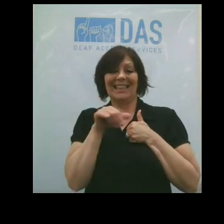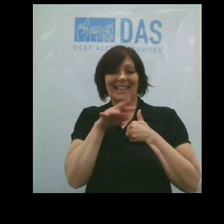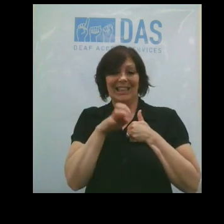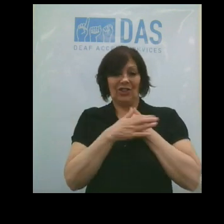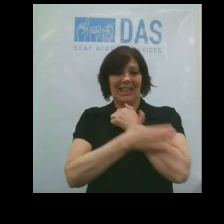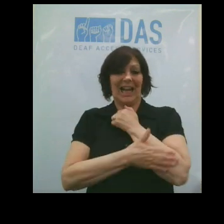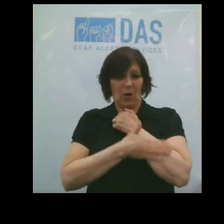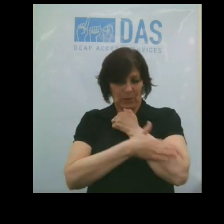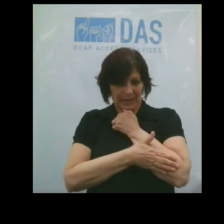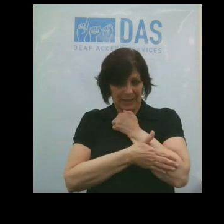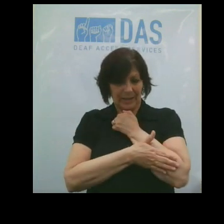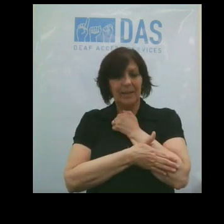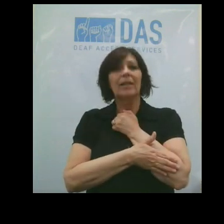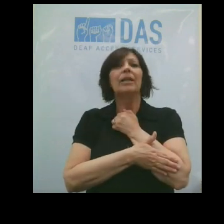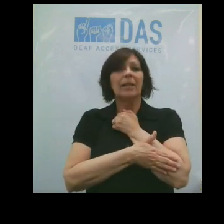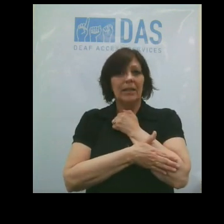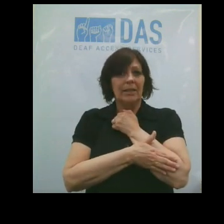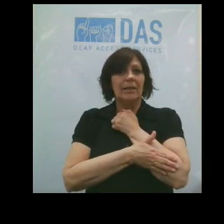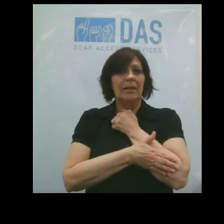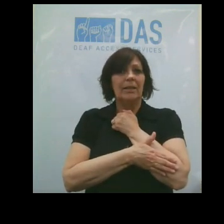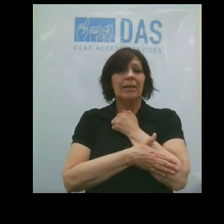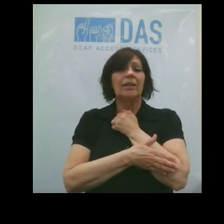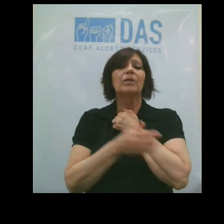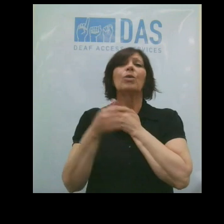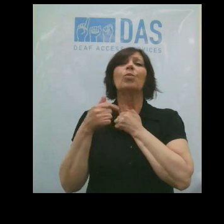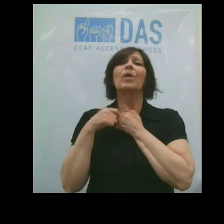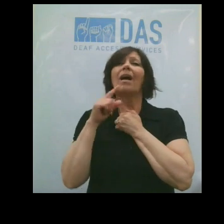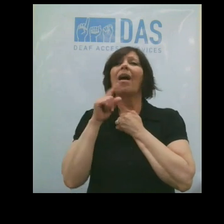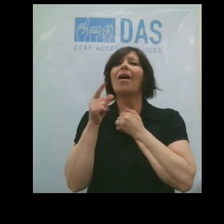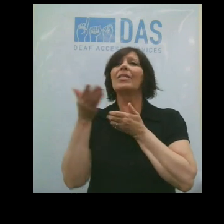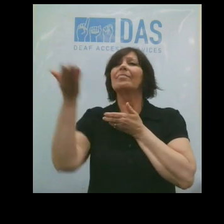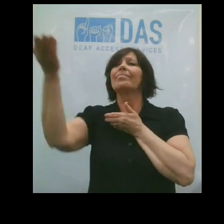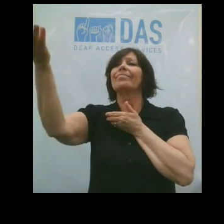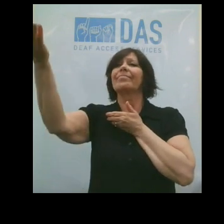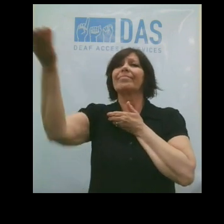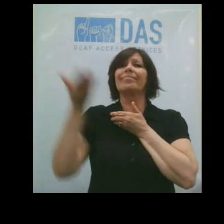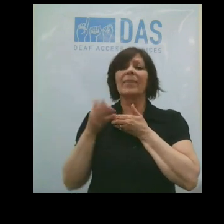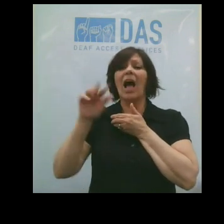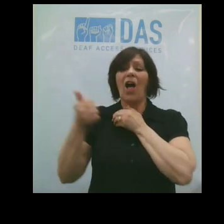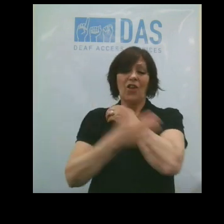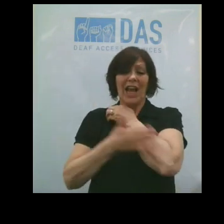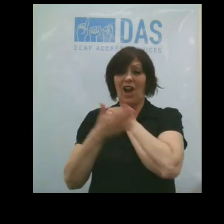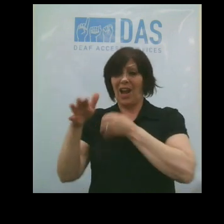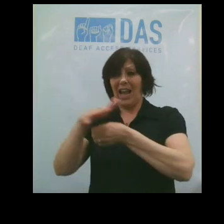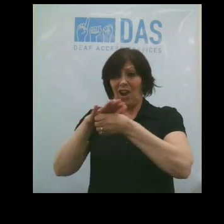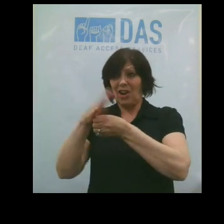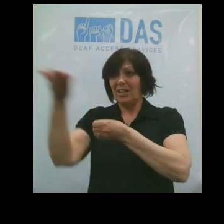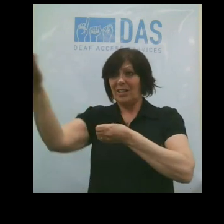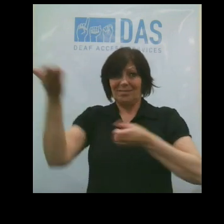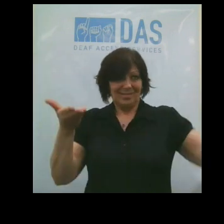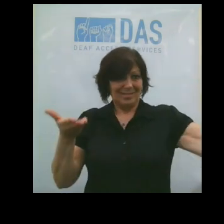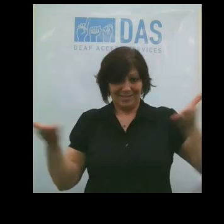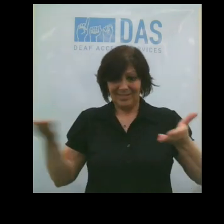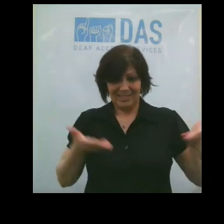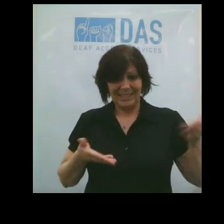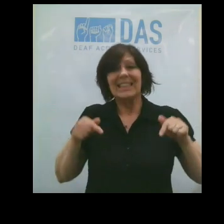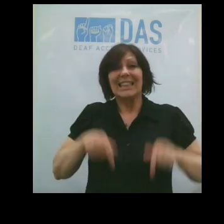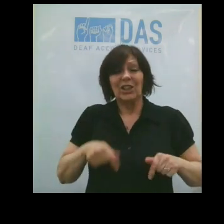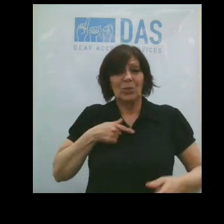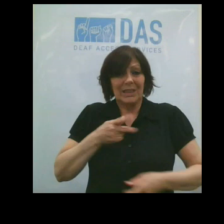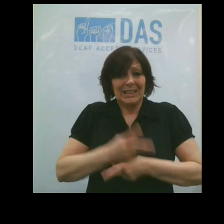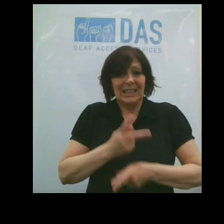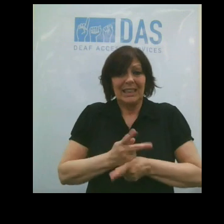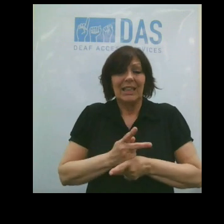are bearing some of the patients from other regions. There are no individuals in hospitals that we're aware of in Erie County